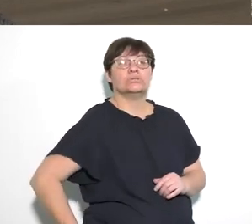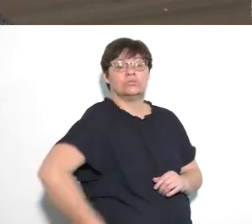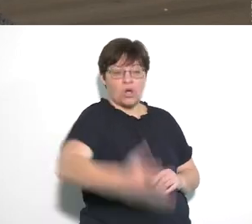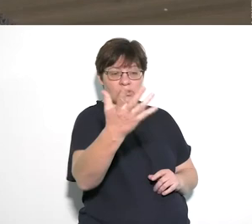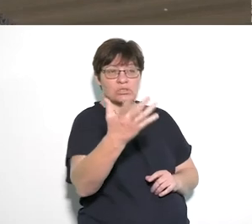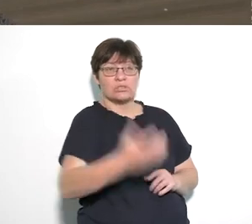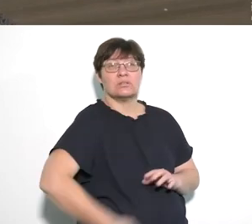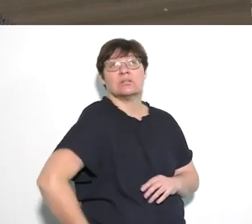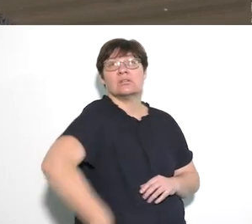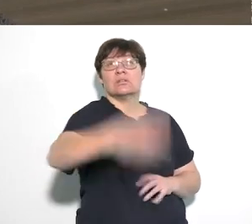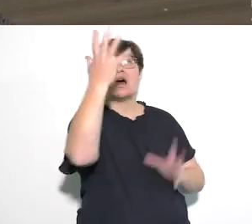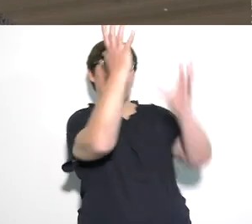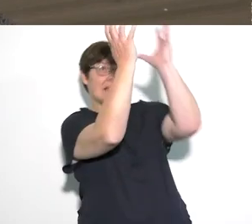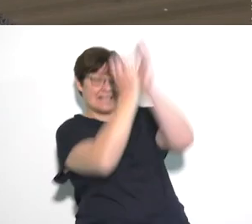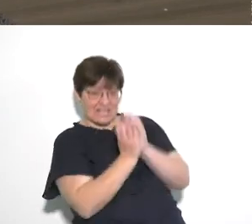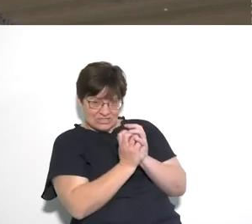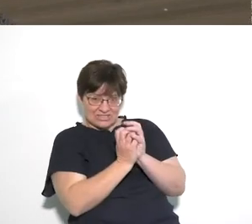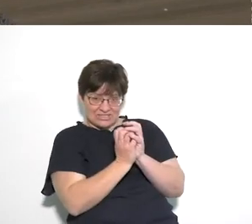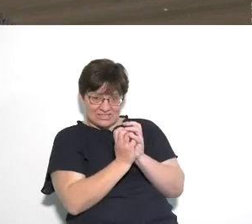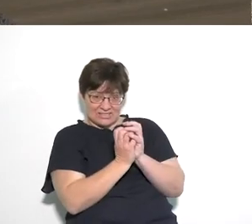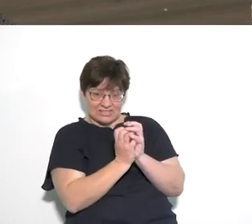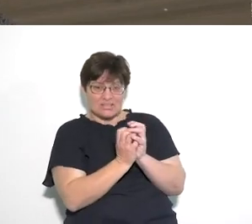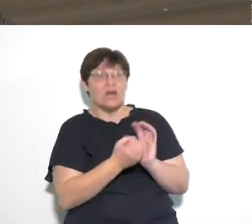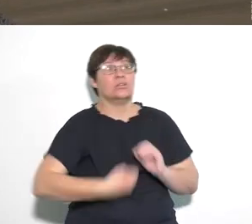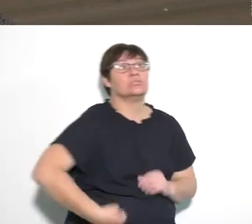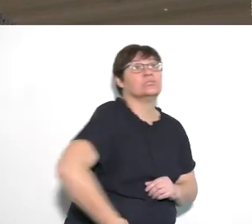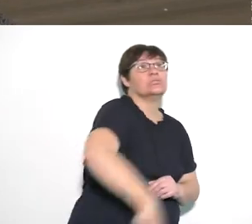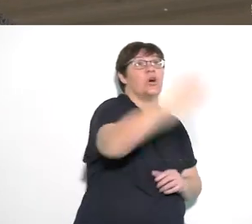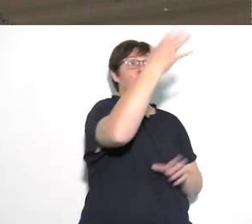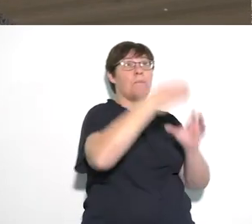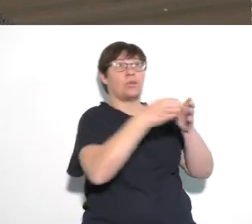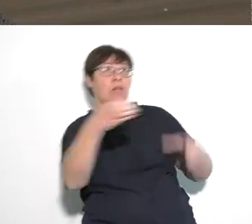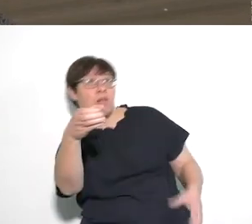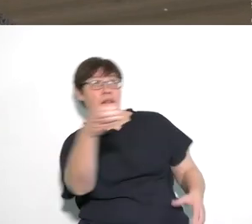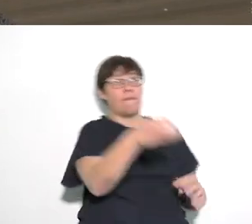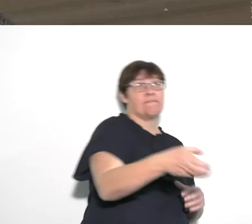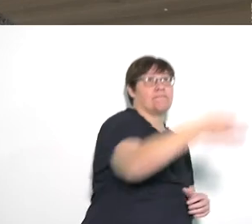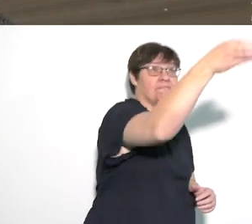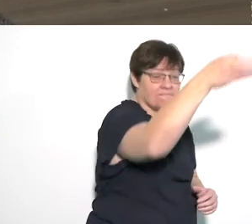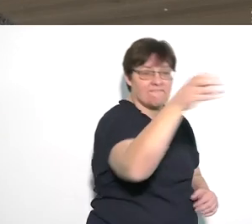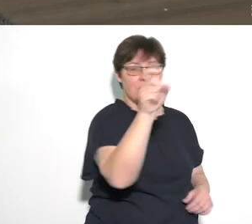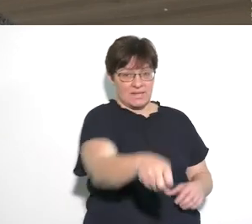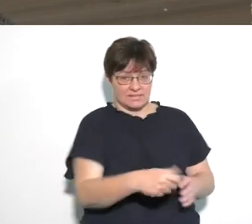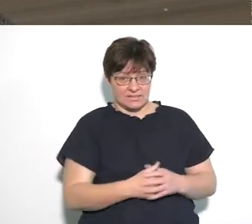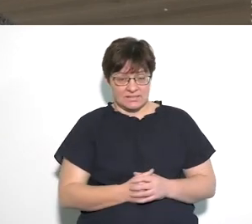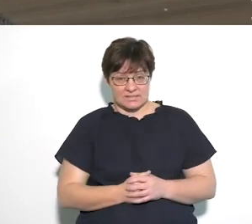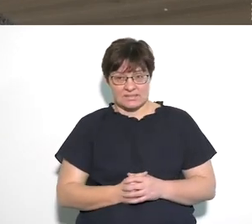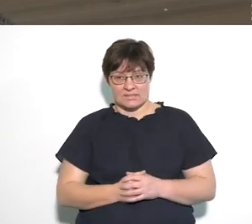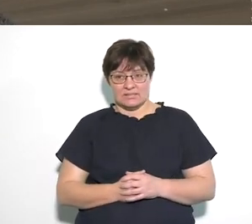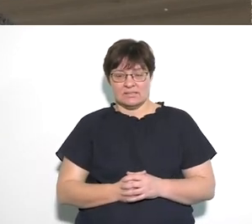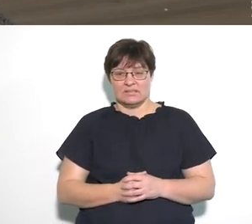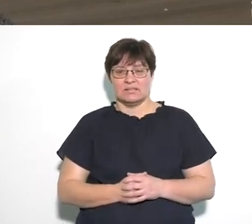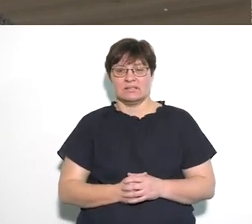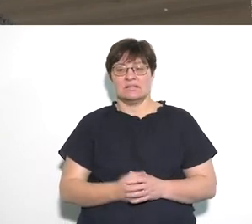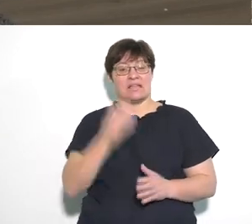toss the ball up in the air and then they catch it in the top of the bottle in their hand. This is the end